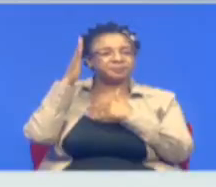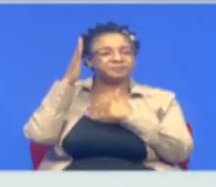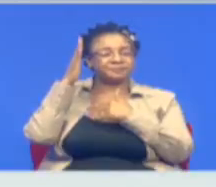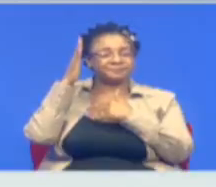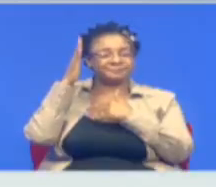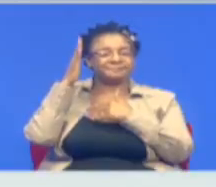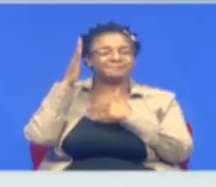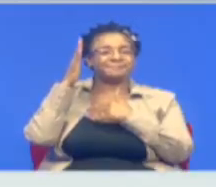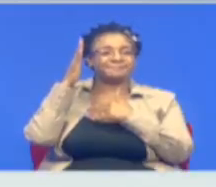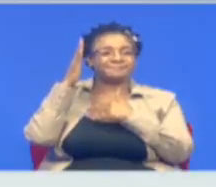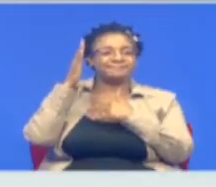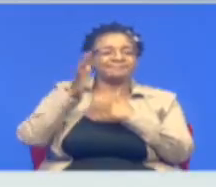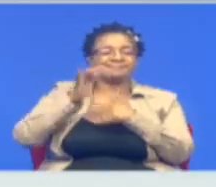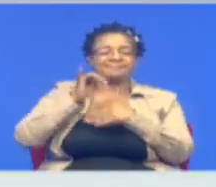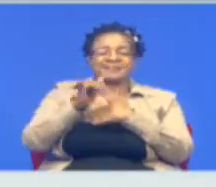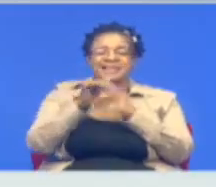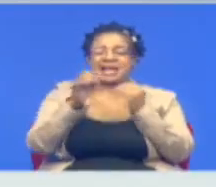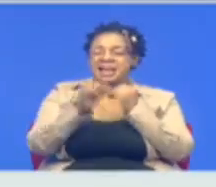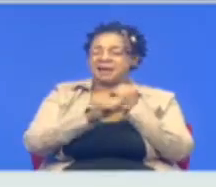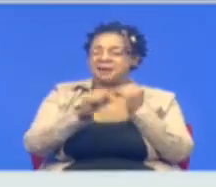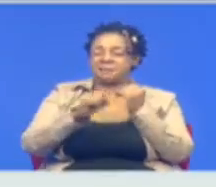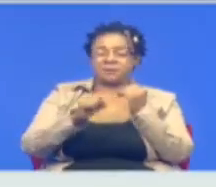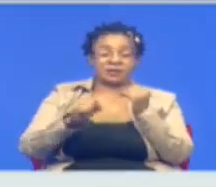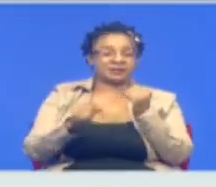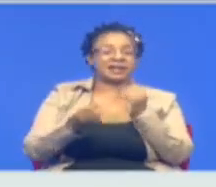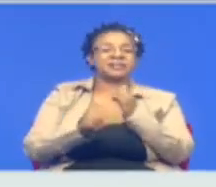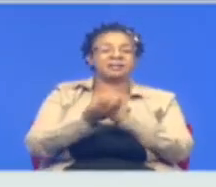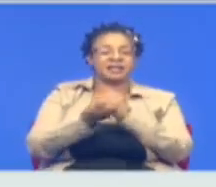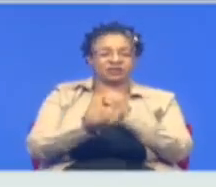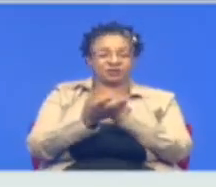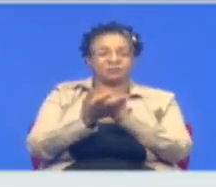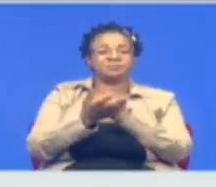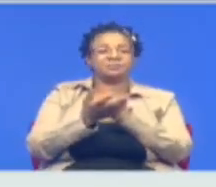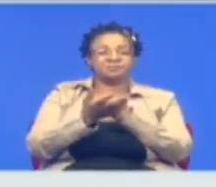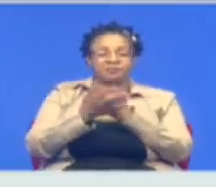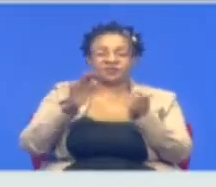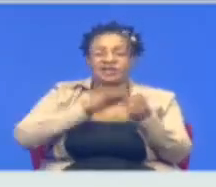Well, a very elaborate explanation really of the entire situation there.